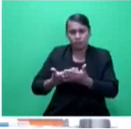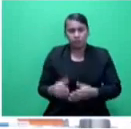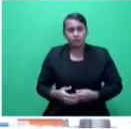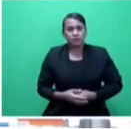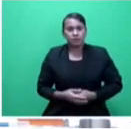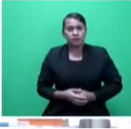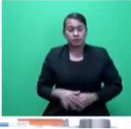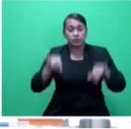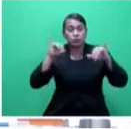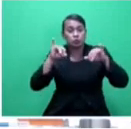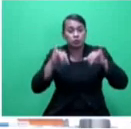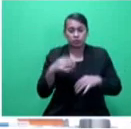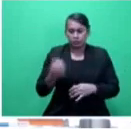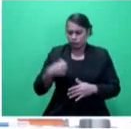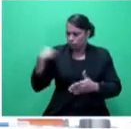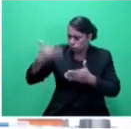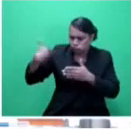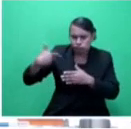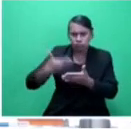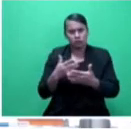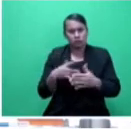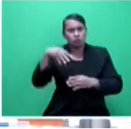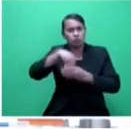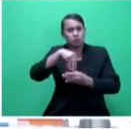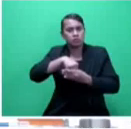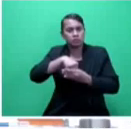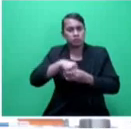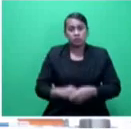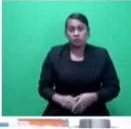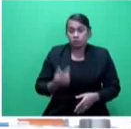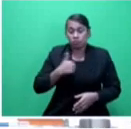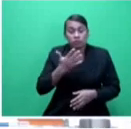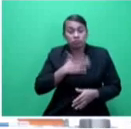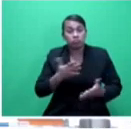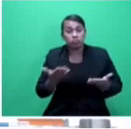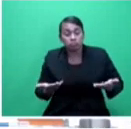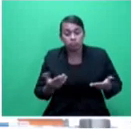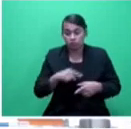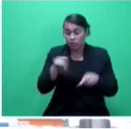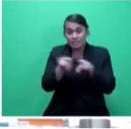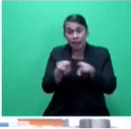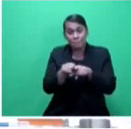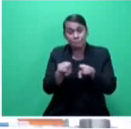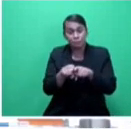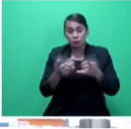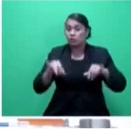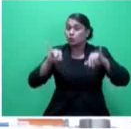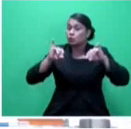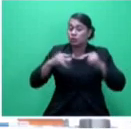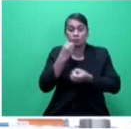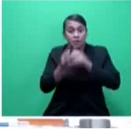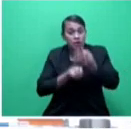did actually continue. And I'd like to re-echo the sentiments of the Honourable Minister for Infrastructure that the current CEO, in fact,